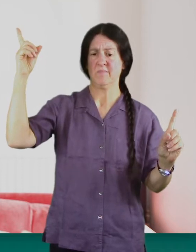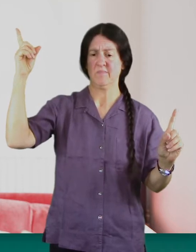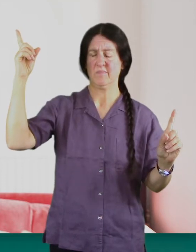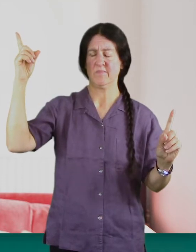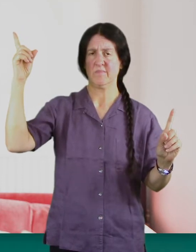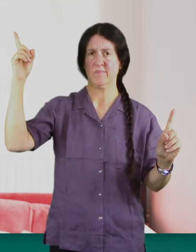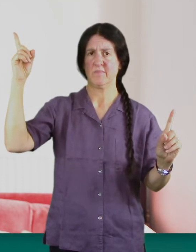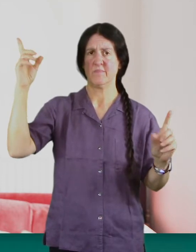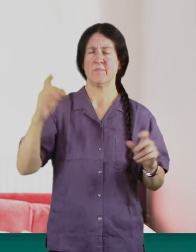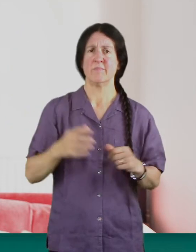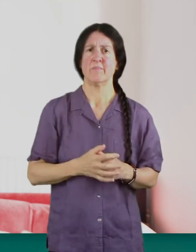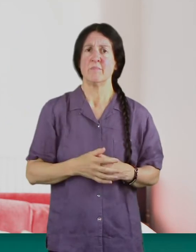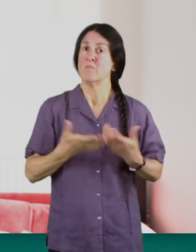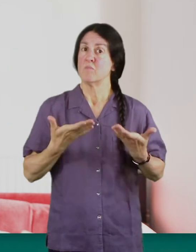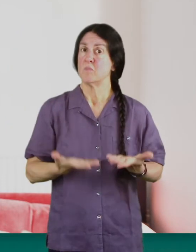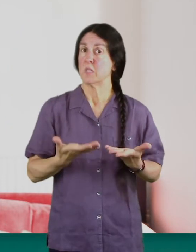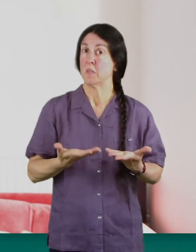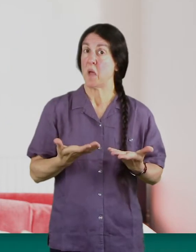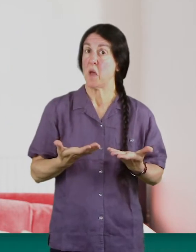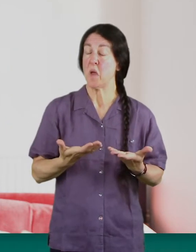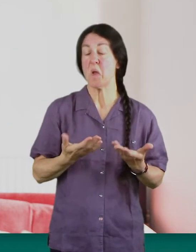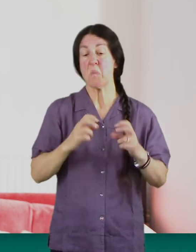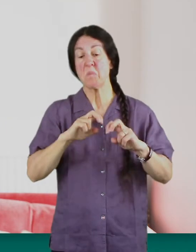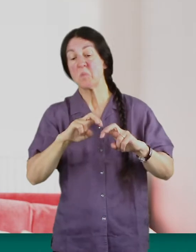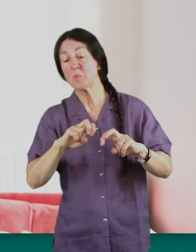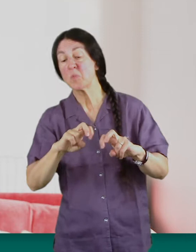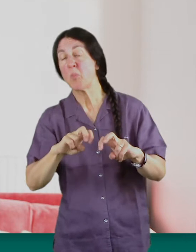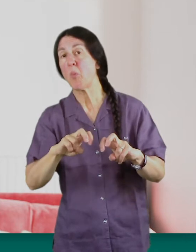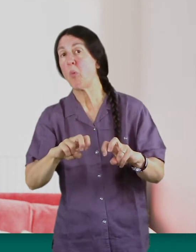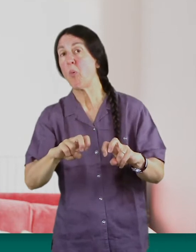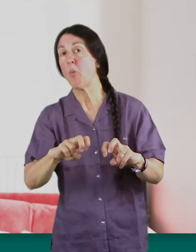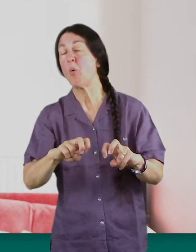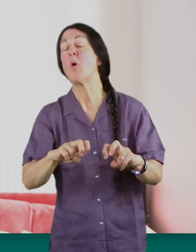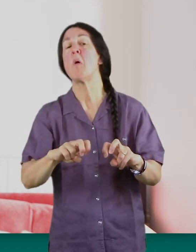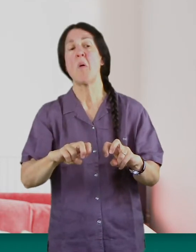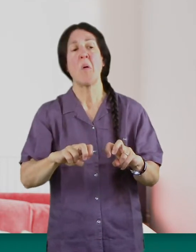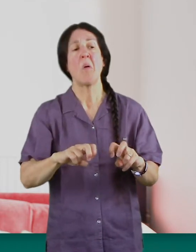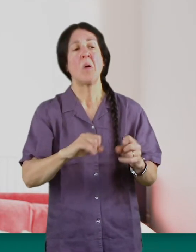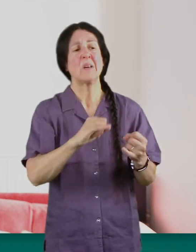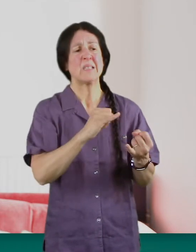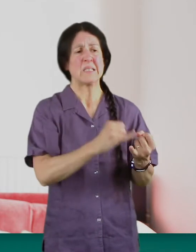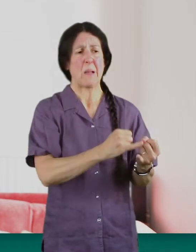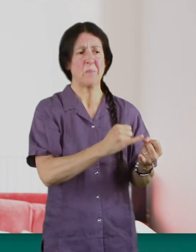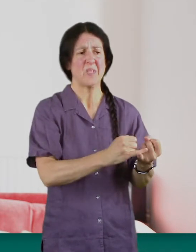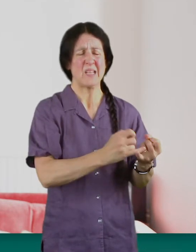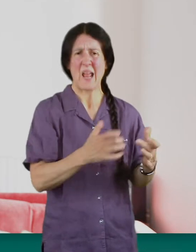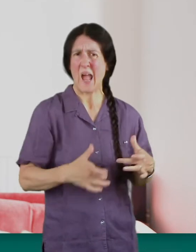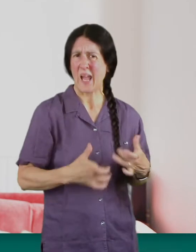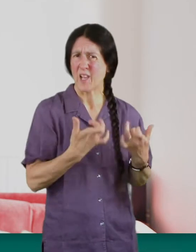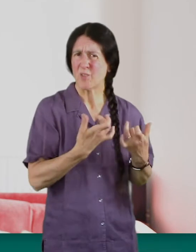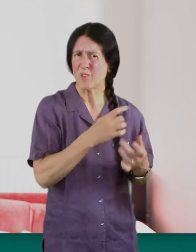do today is have a little explore about how it is that Samson might be as angry as he